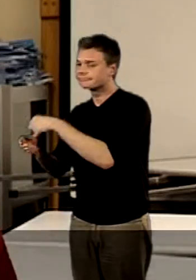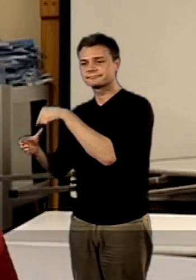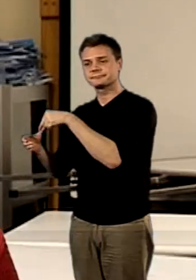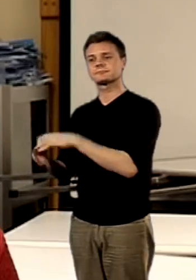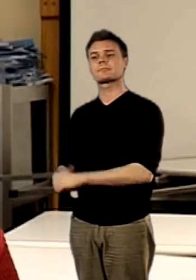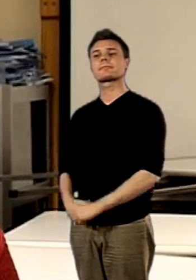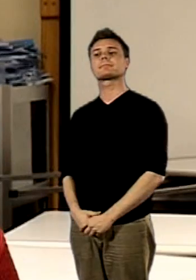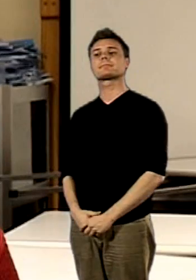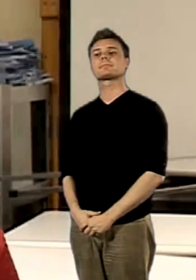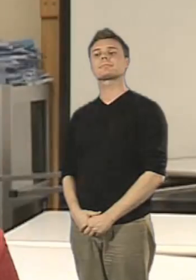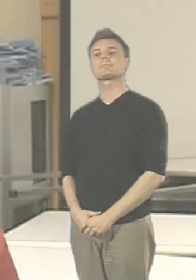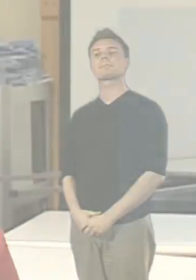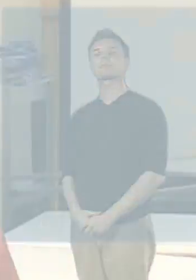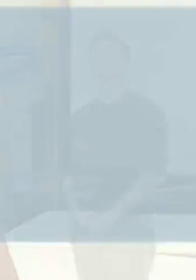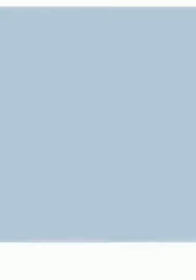us.